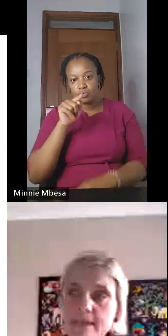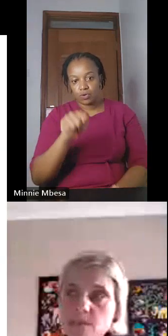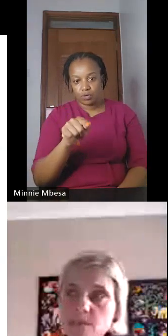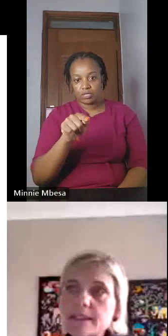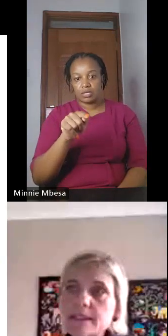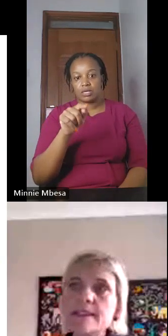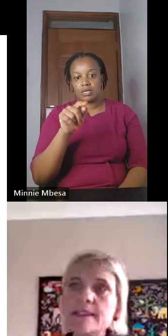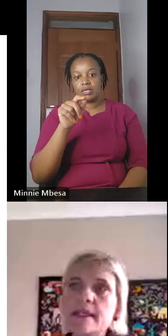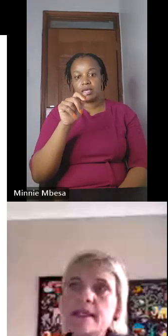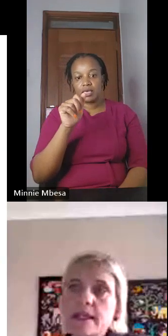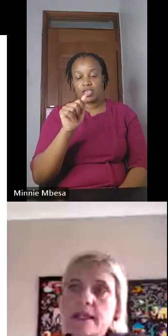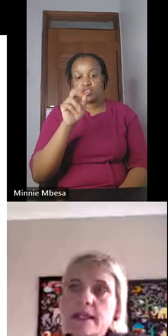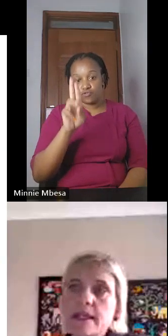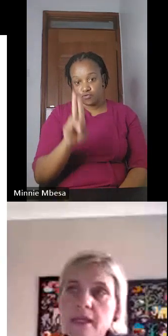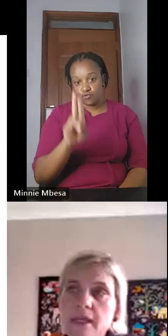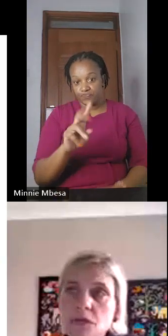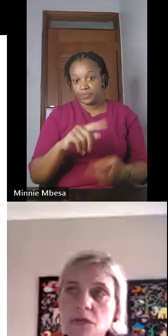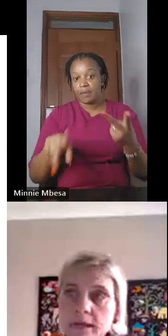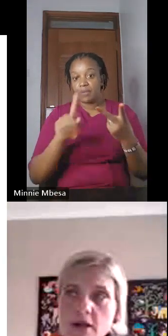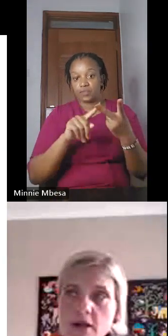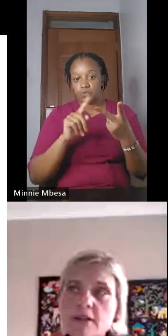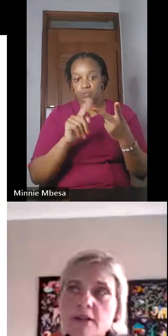And the second one is